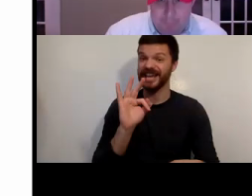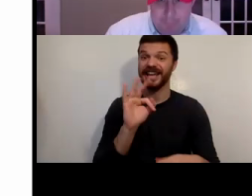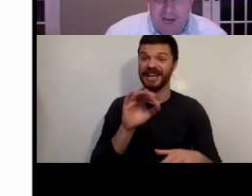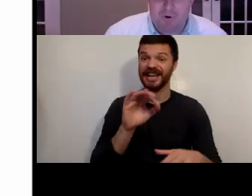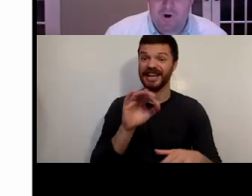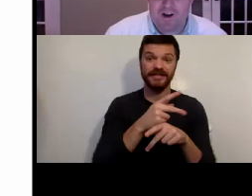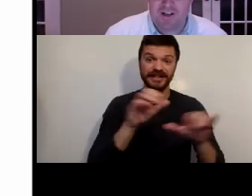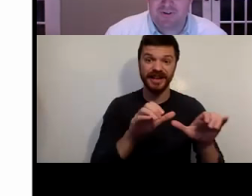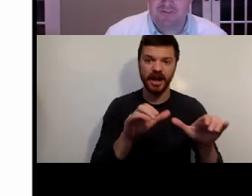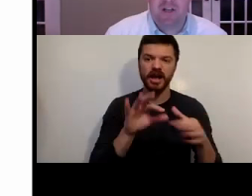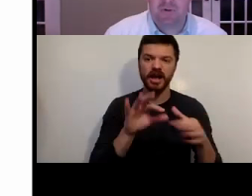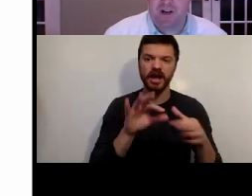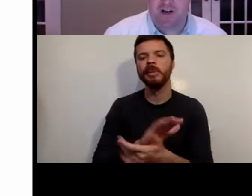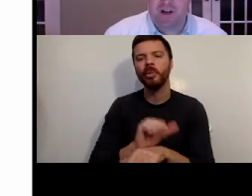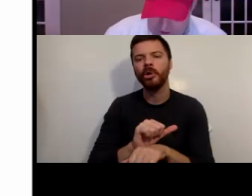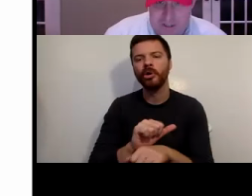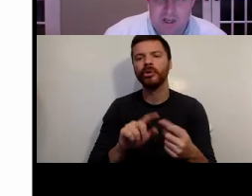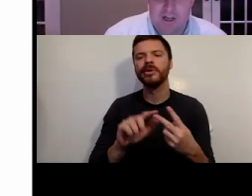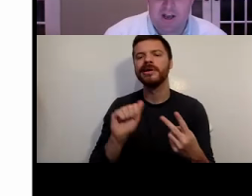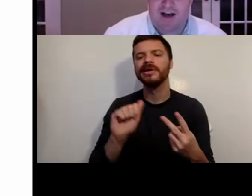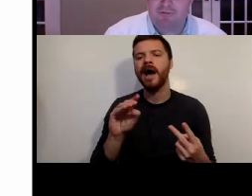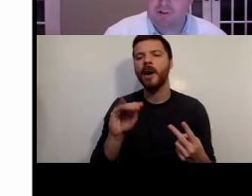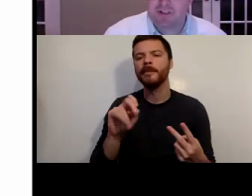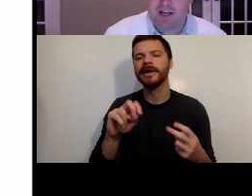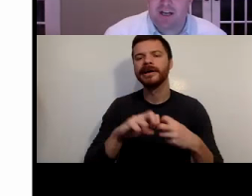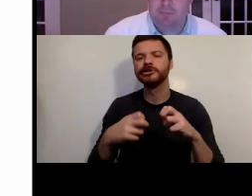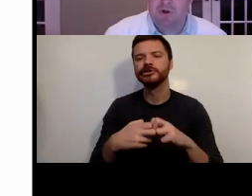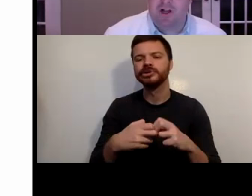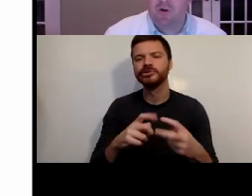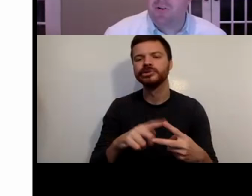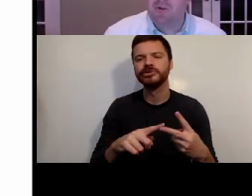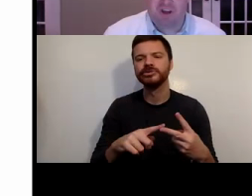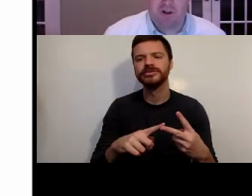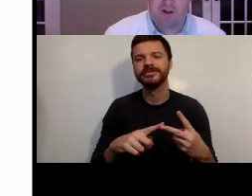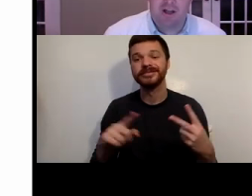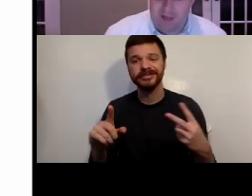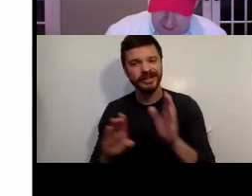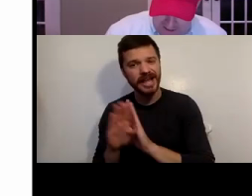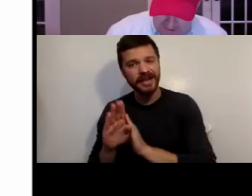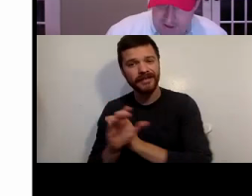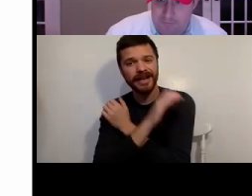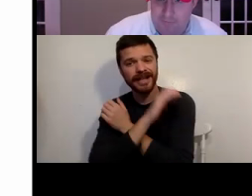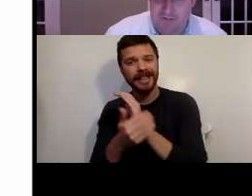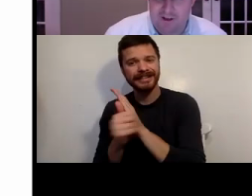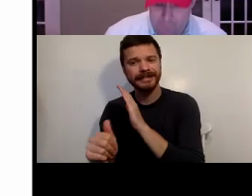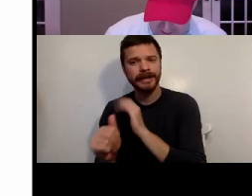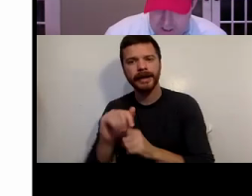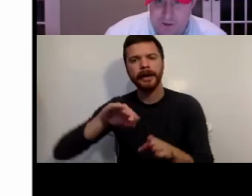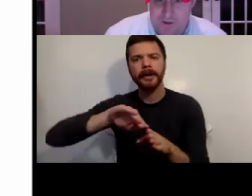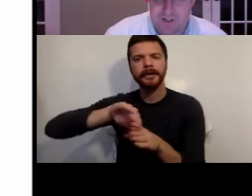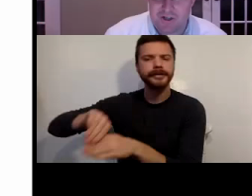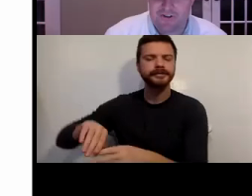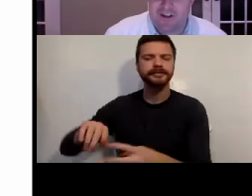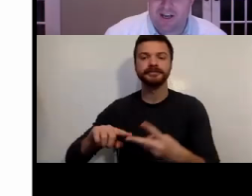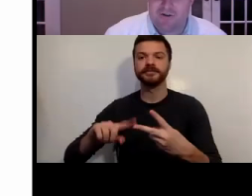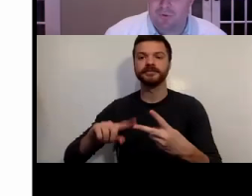focused on paperwork and sort of administrative issues, and not focused on building clinical skill and giving practitioners